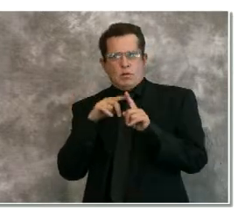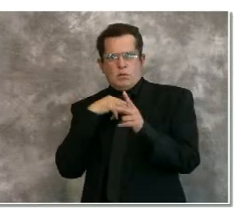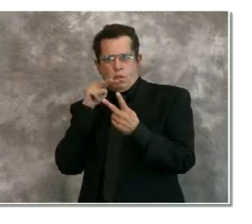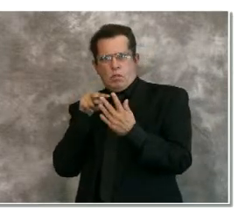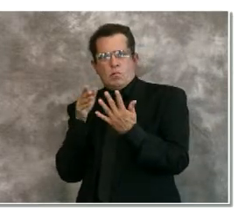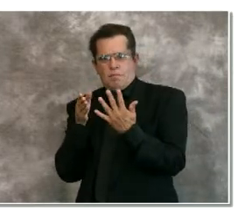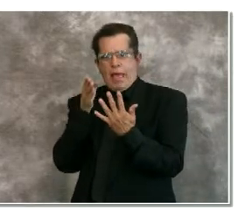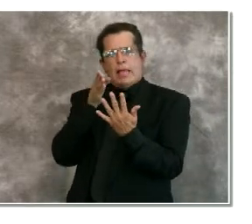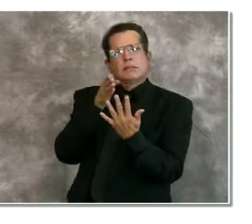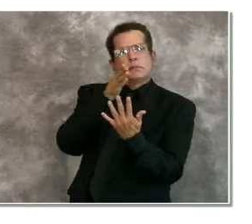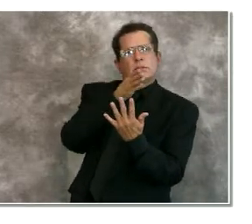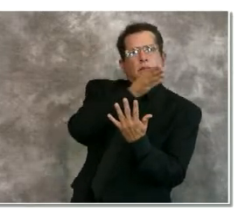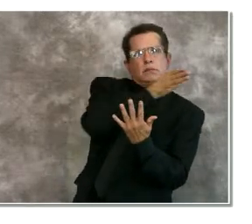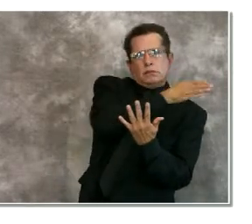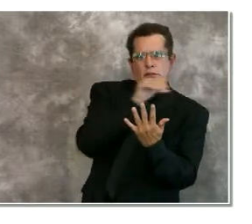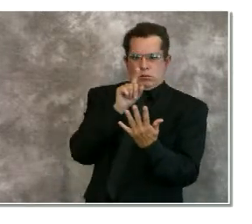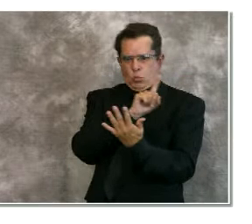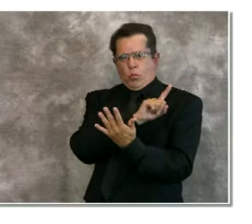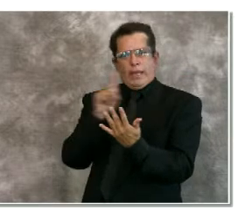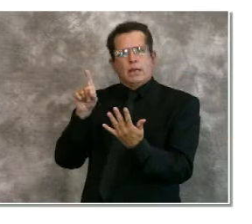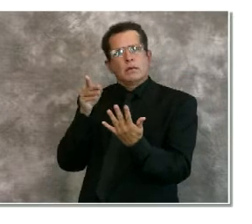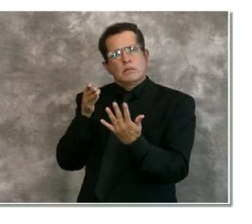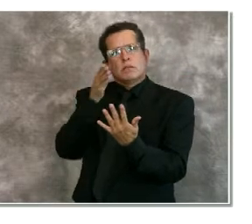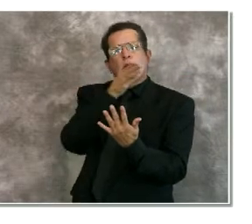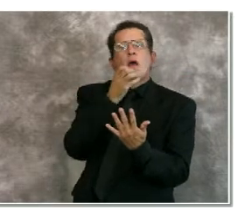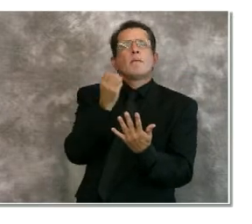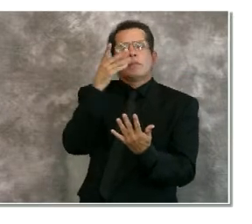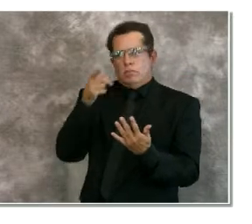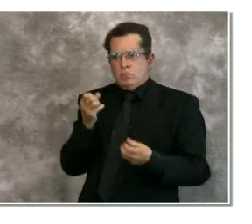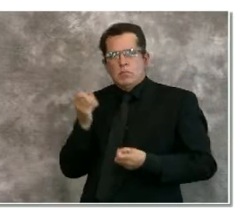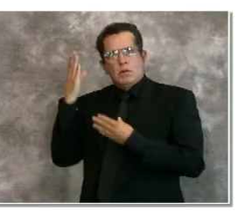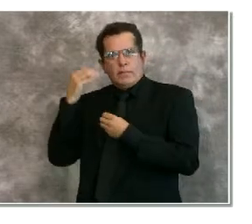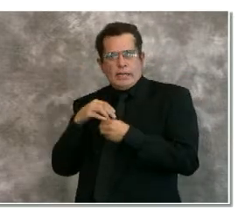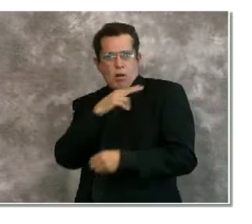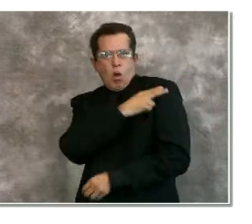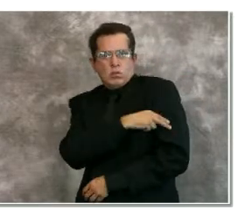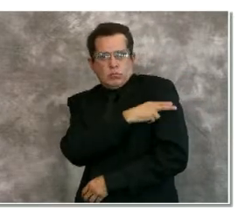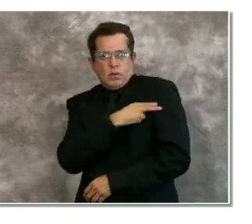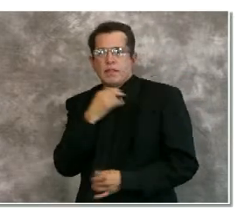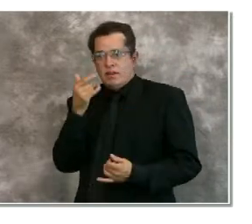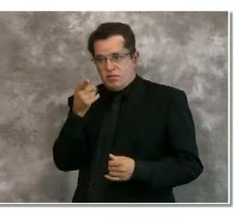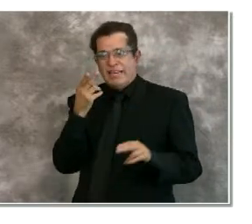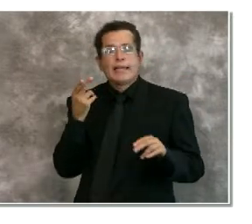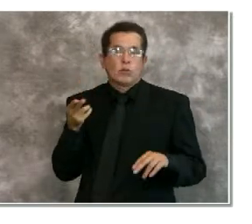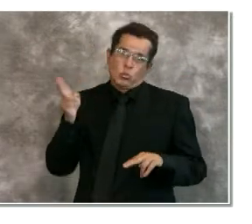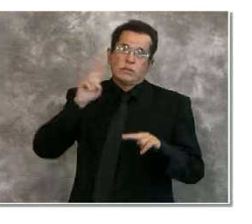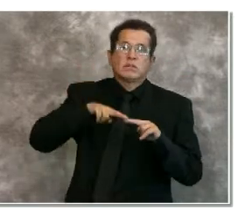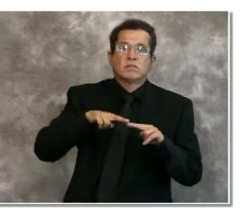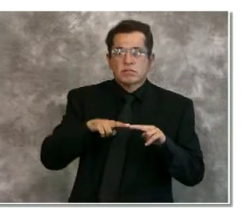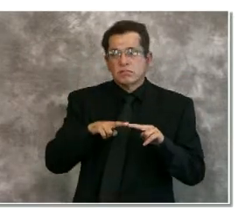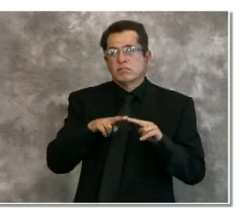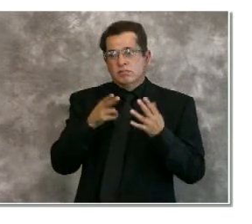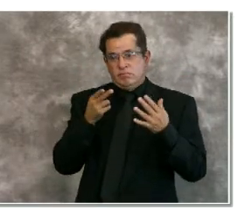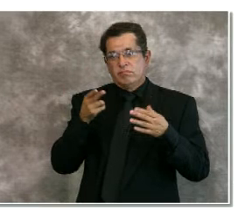past week, the number of hospitalizations have increased